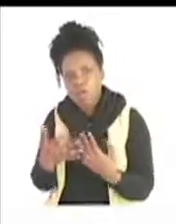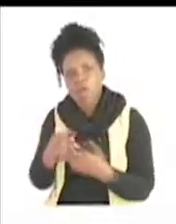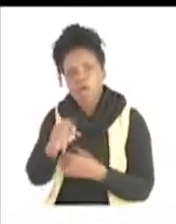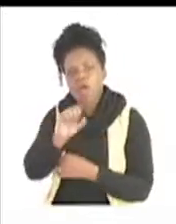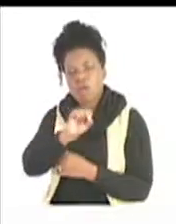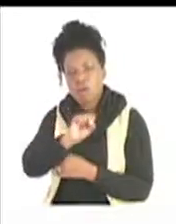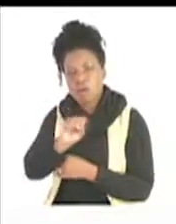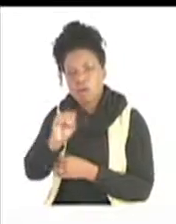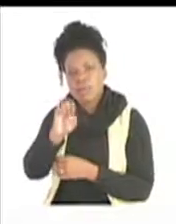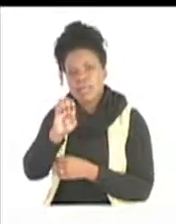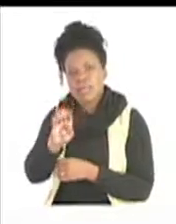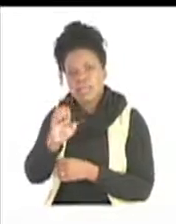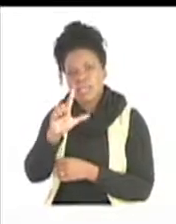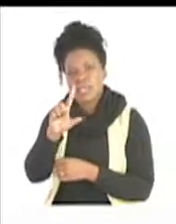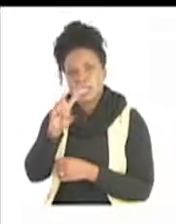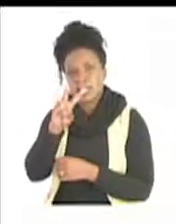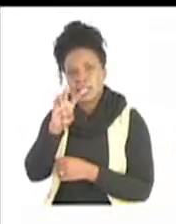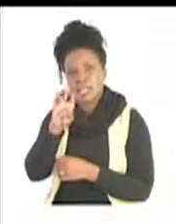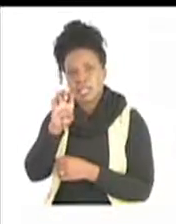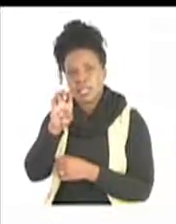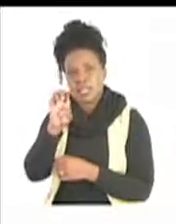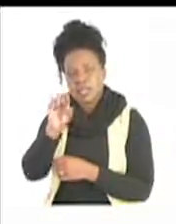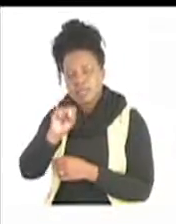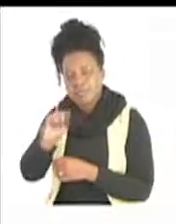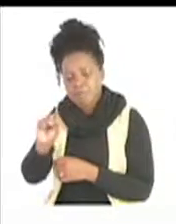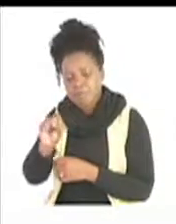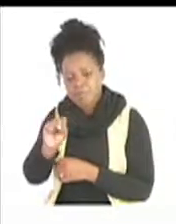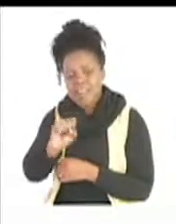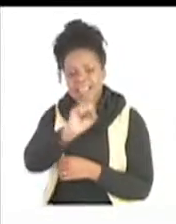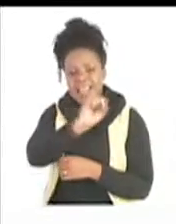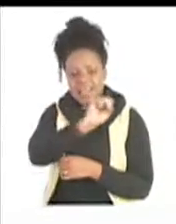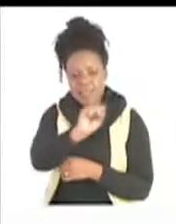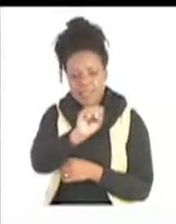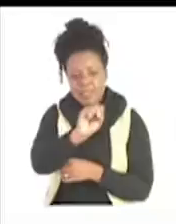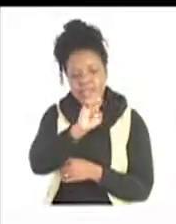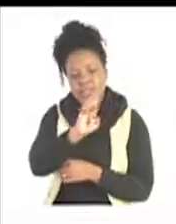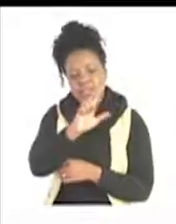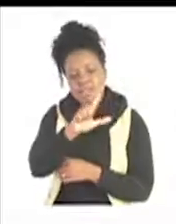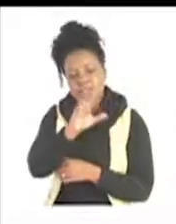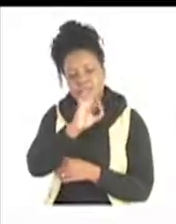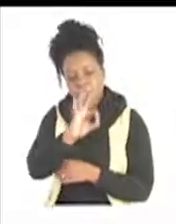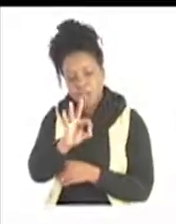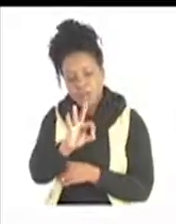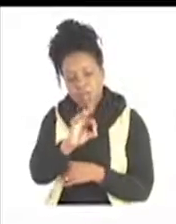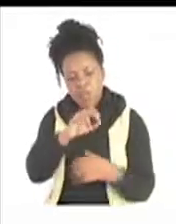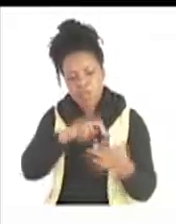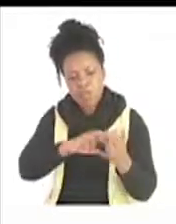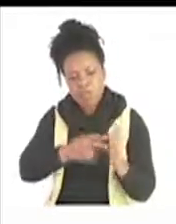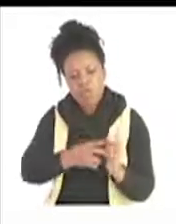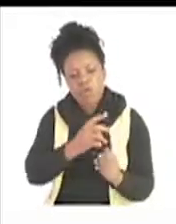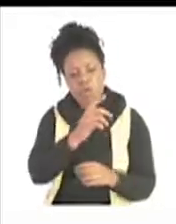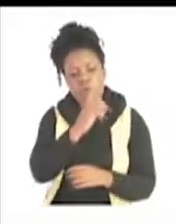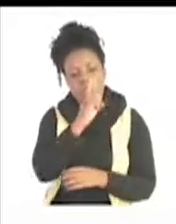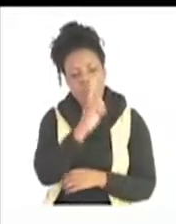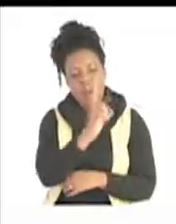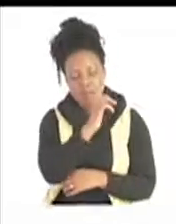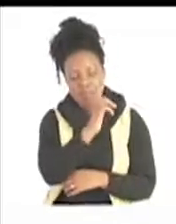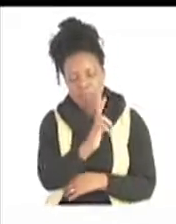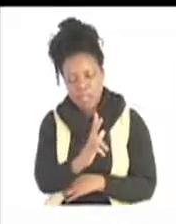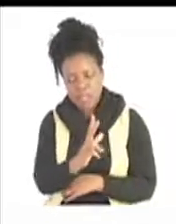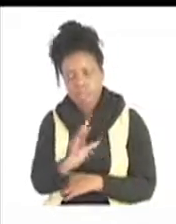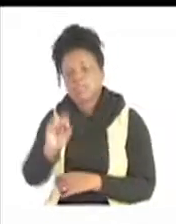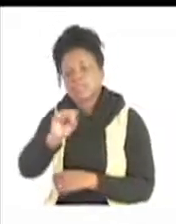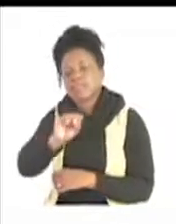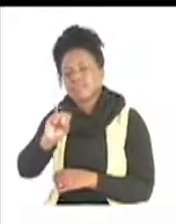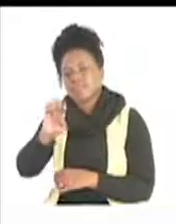one. All right, now, the examples in the box are I. I is a personal